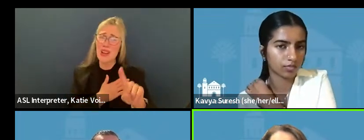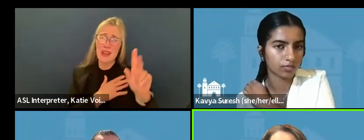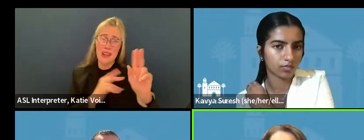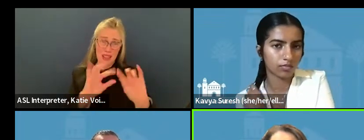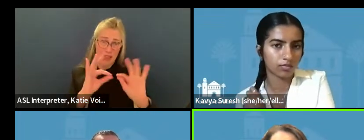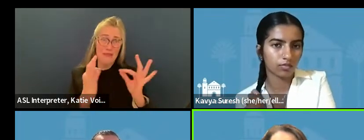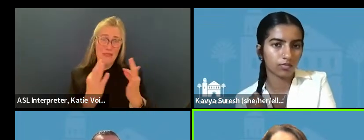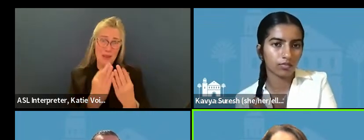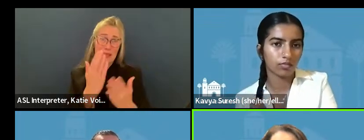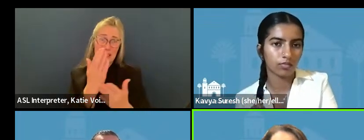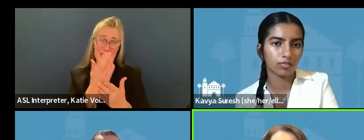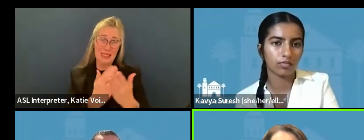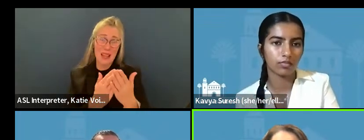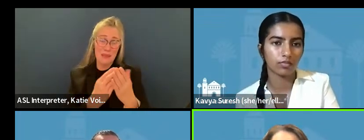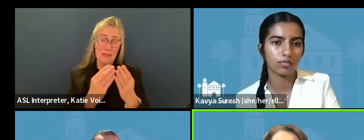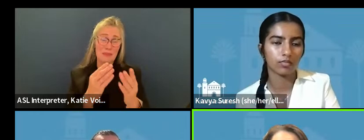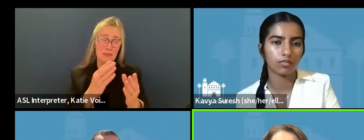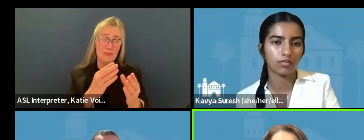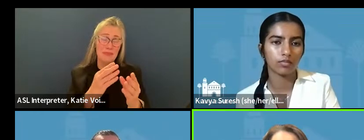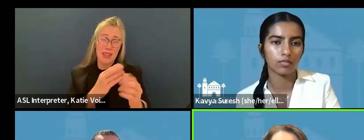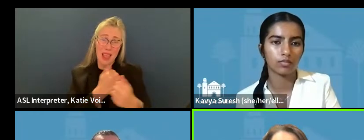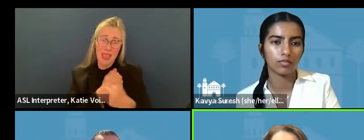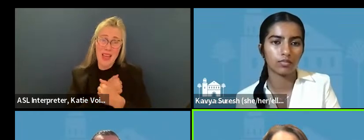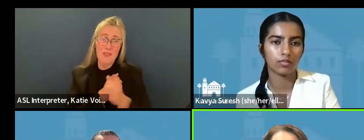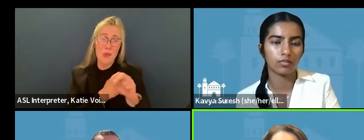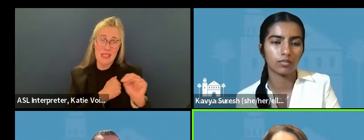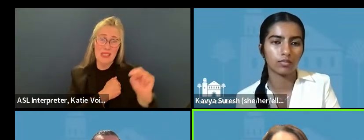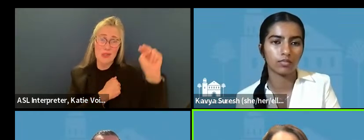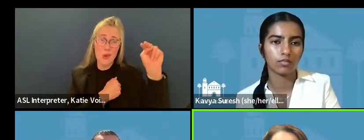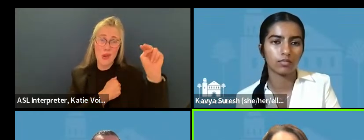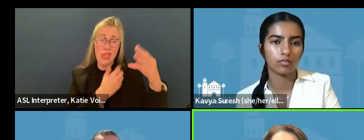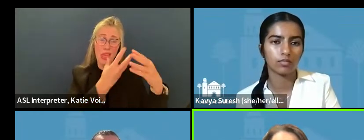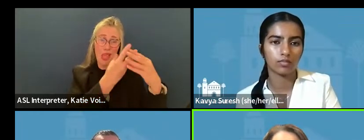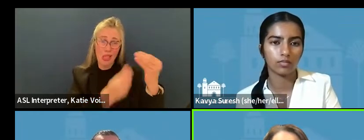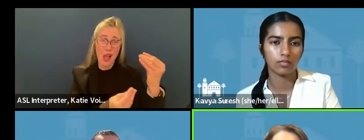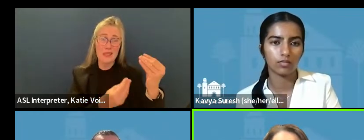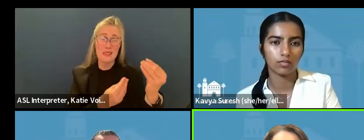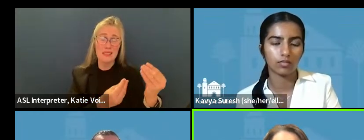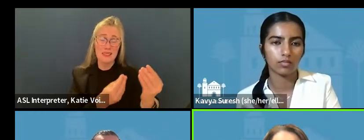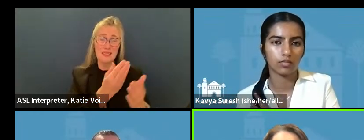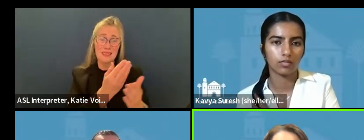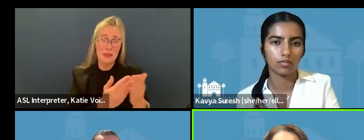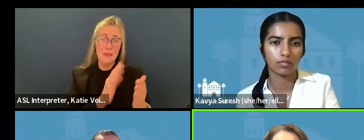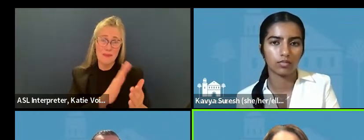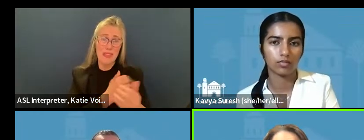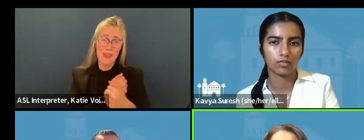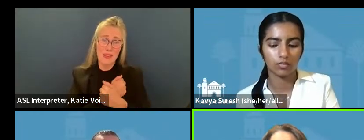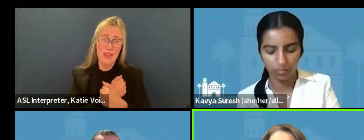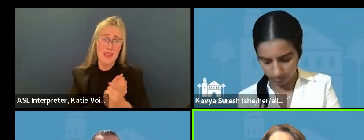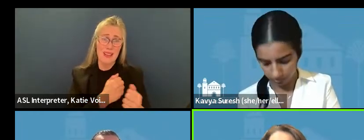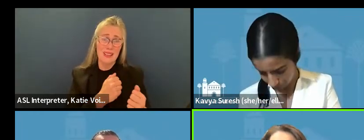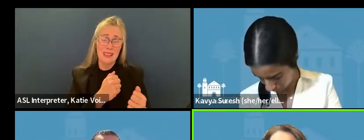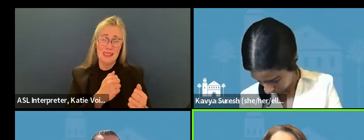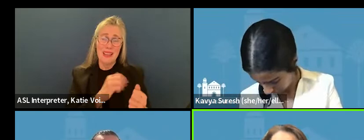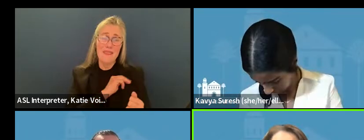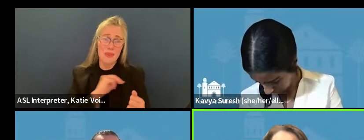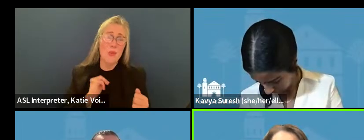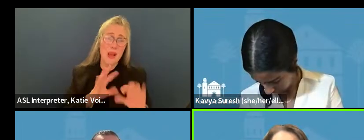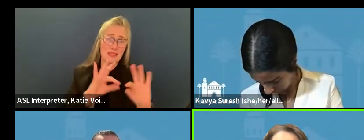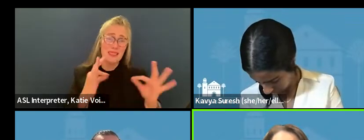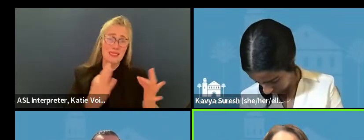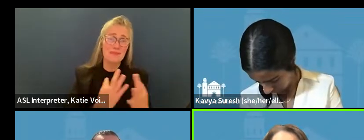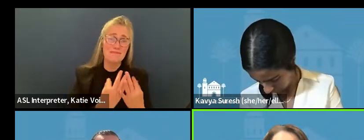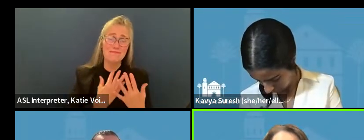families that did lose some loved ones in the northern part of our county. In collaboration, of course,